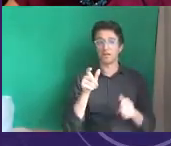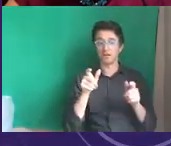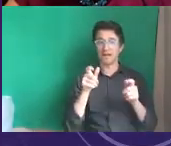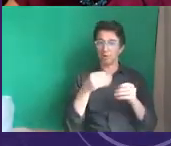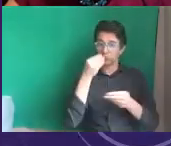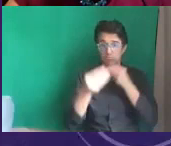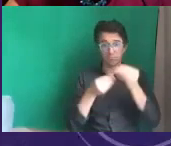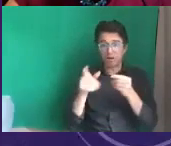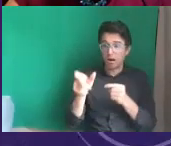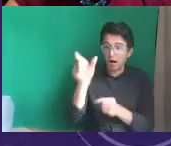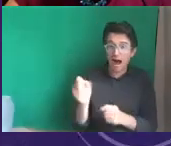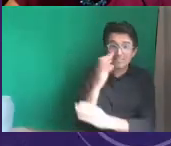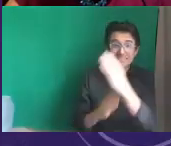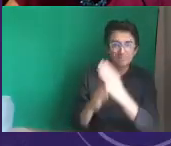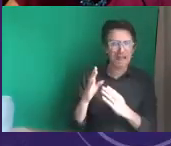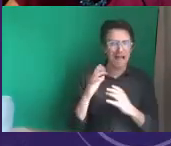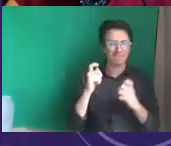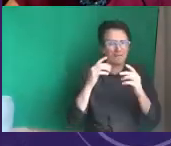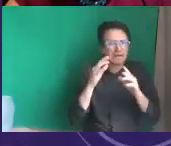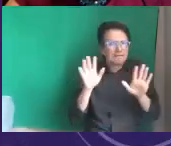use terms such as cripple.